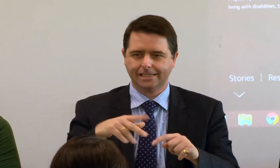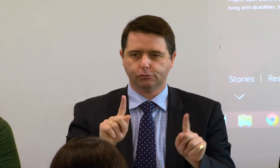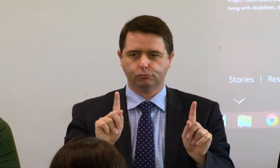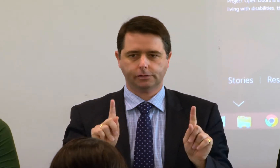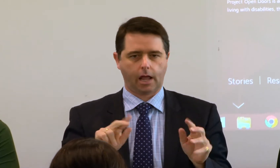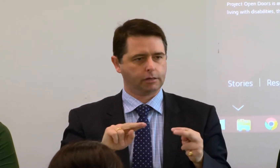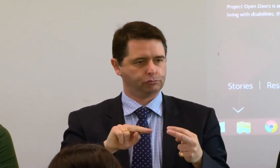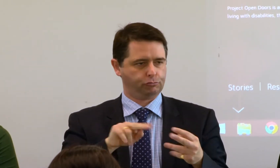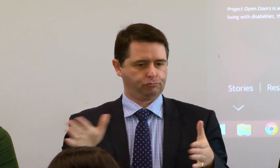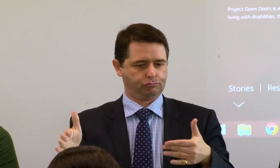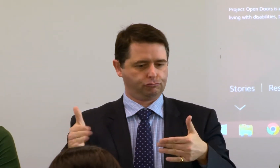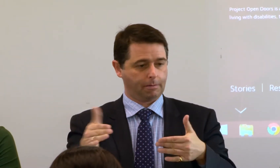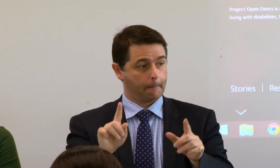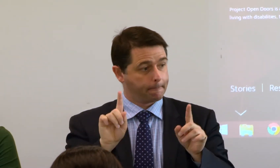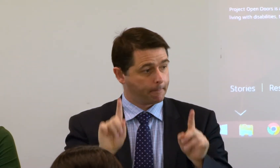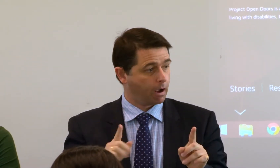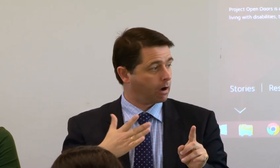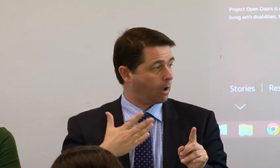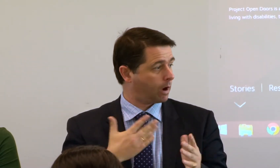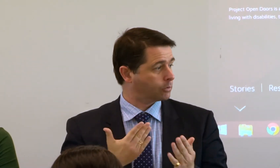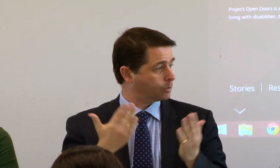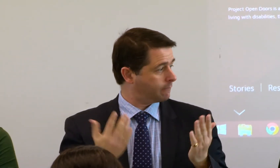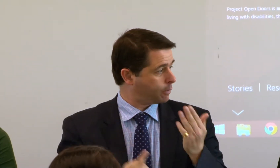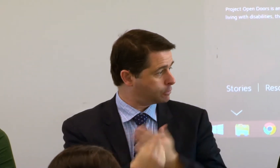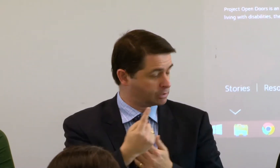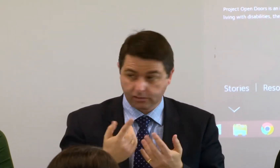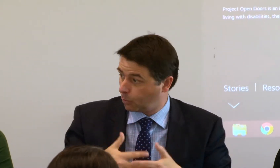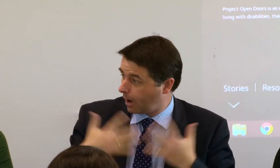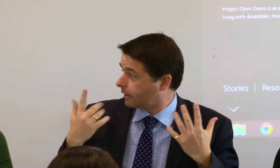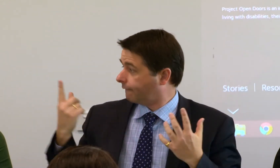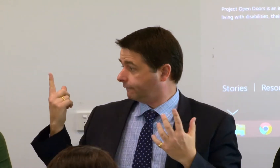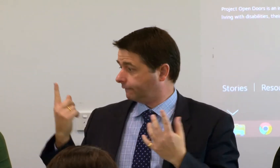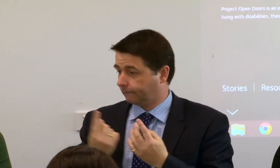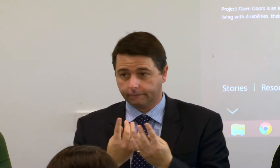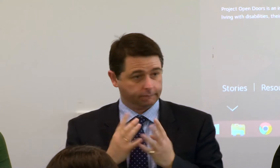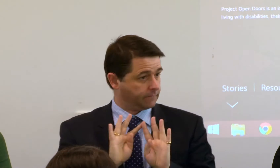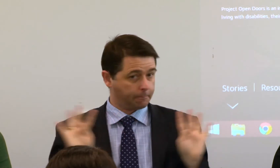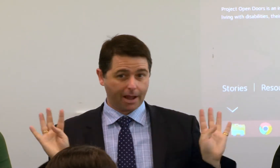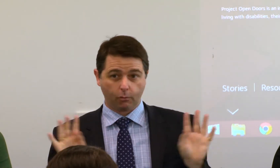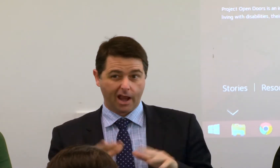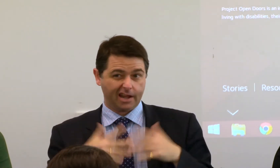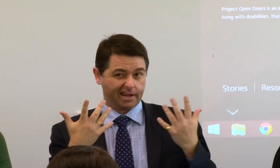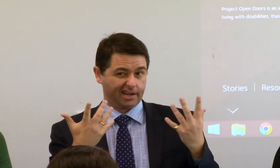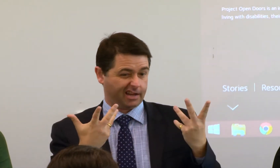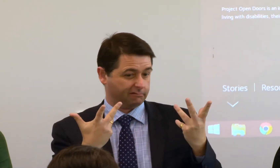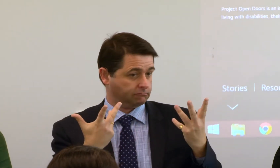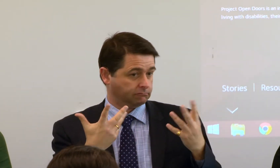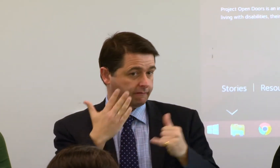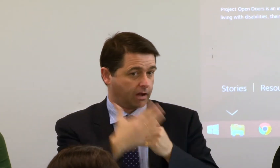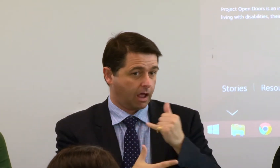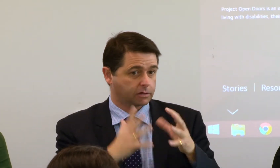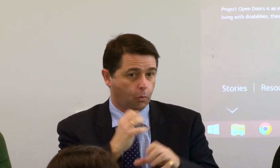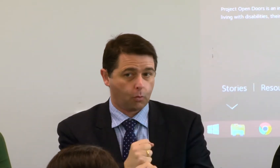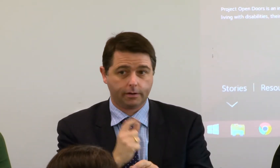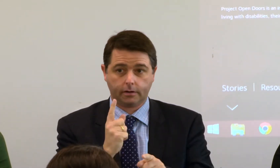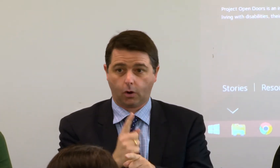I'm just conscious of the time, so I think we'll need to wrap up the panel discussion, but I'd like to give anyone or the panel an